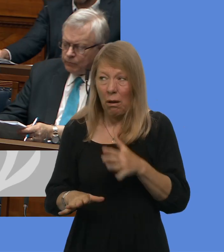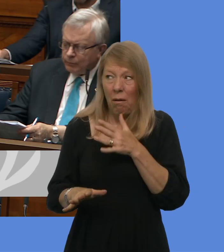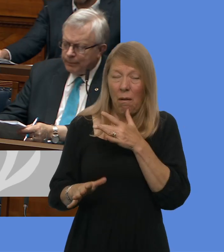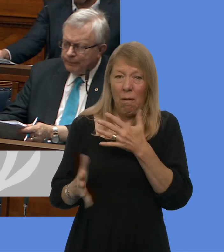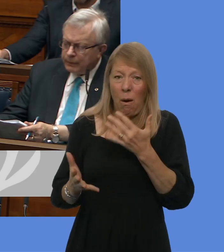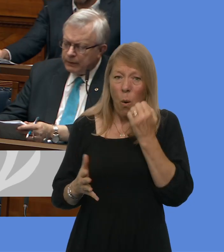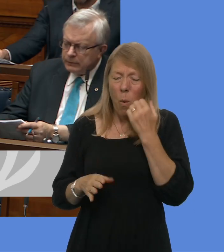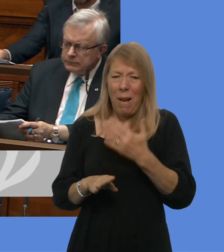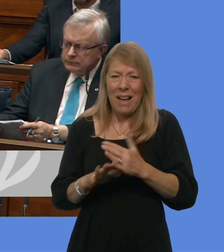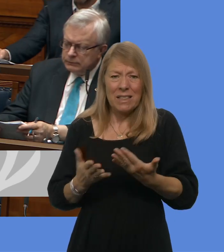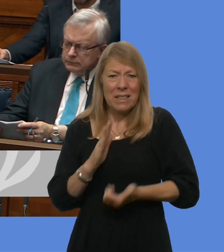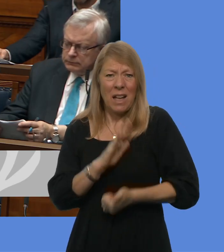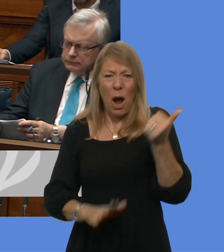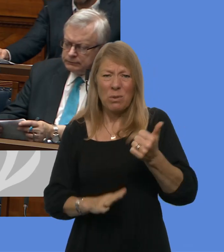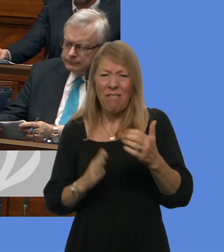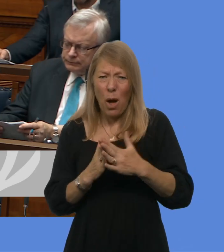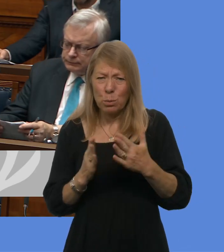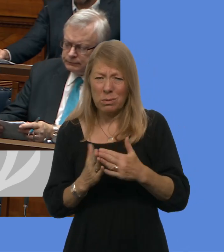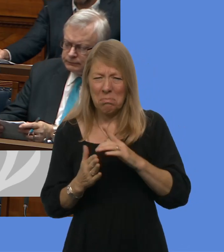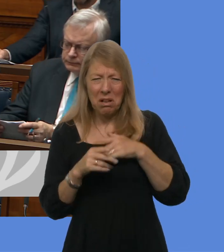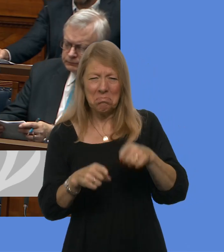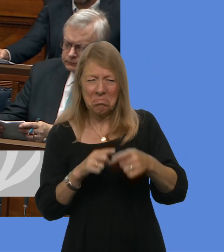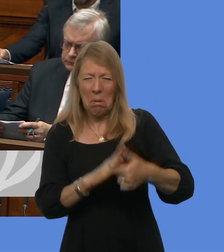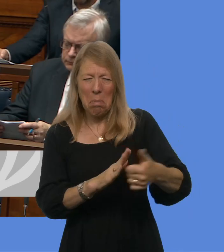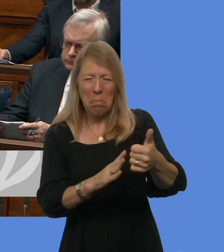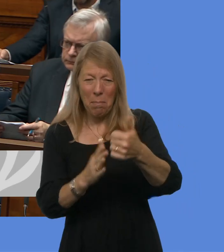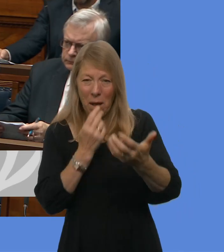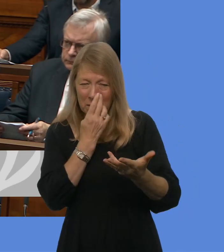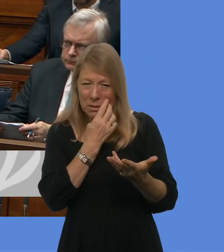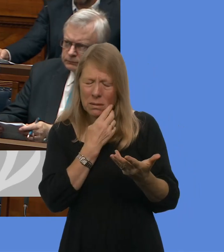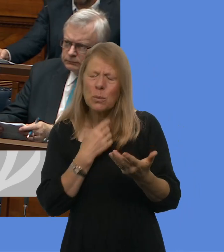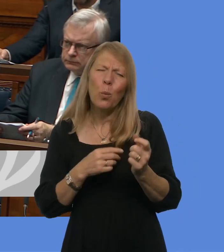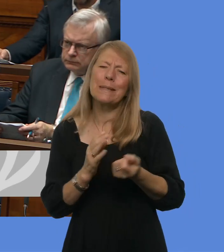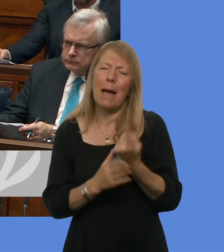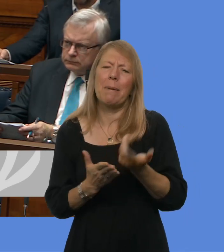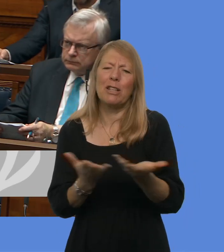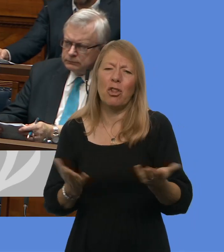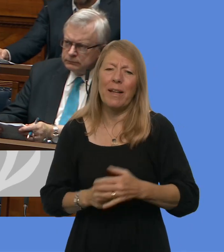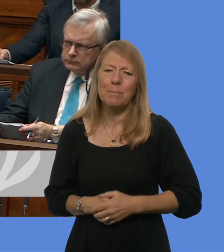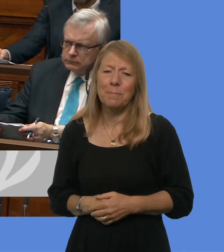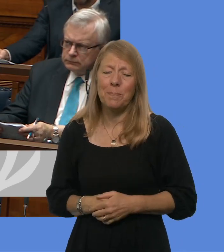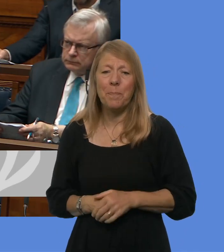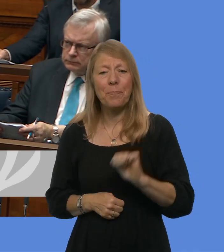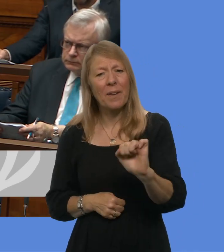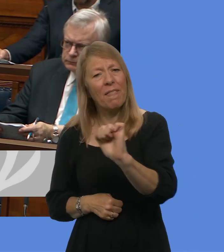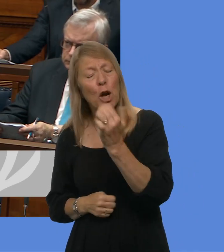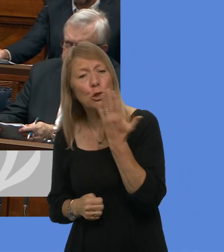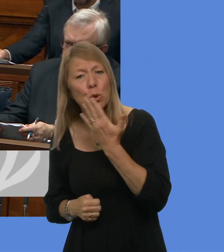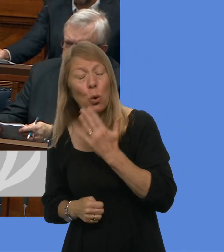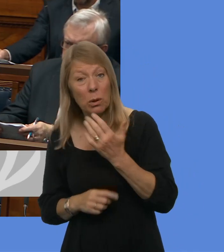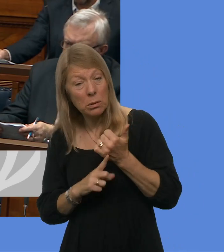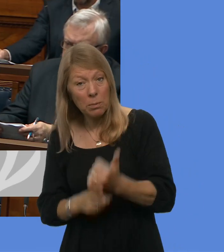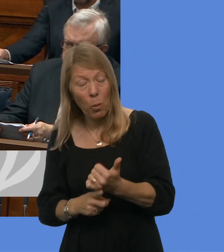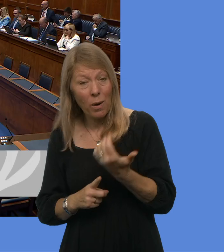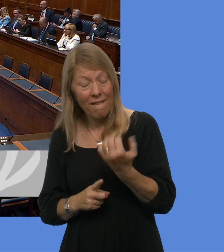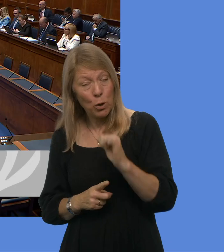made into their well-being, whether they missed school and the situation for them now, what assistance is being given to them by your